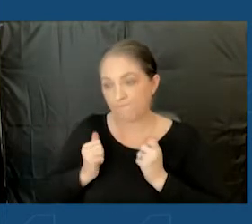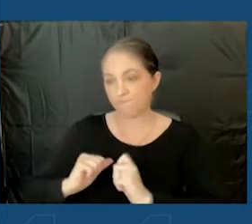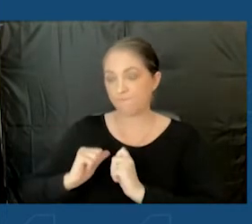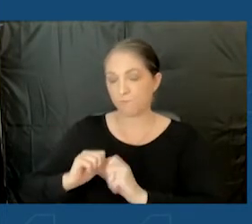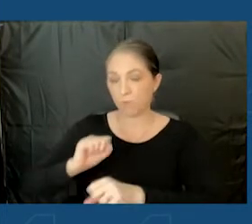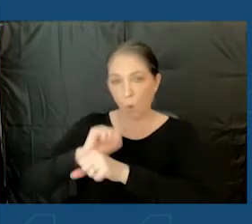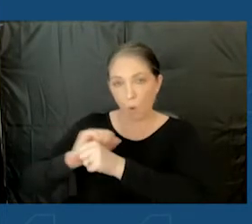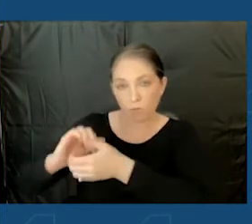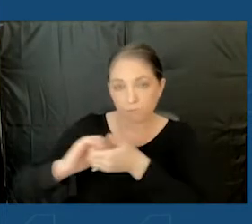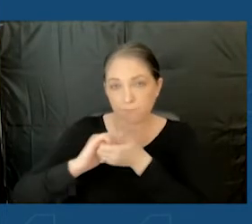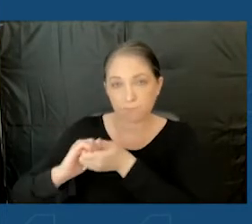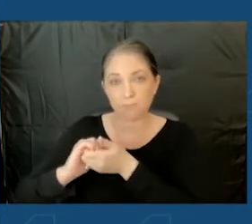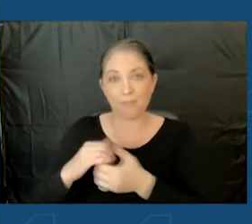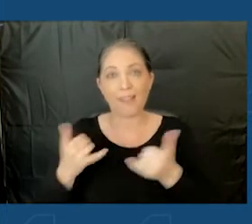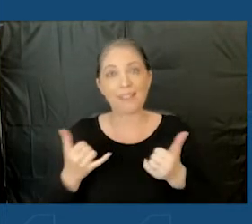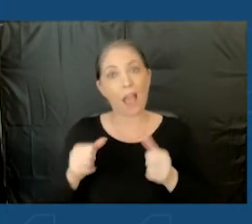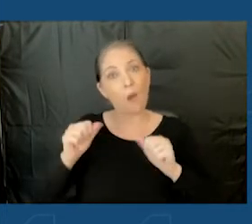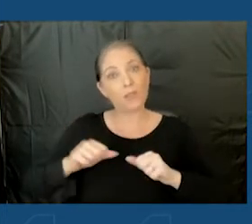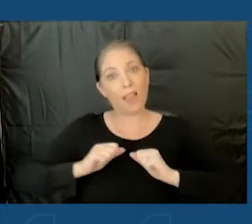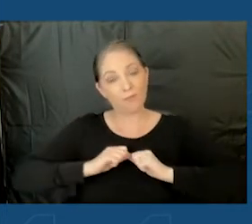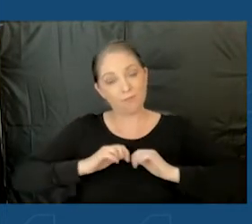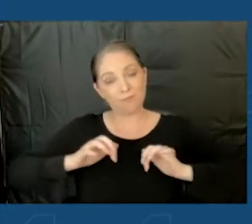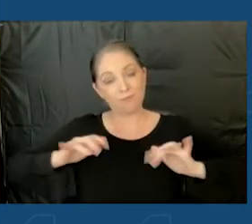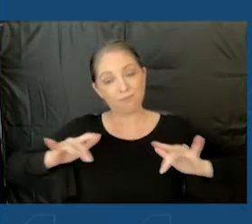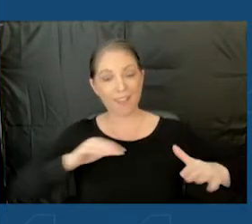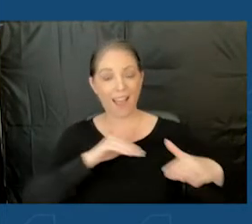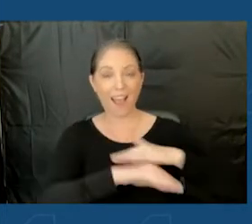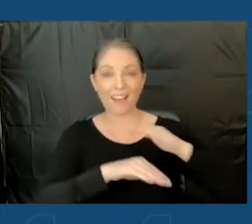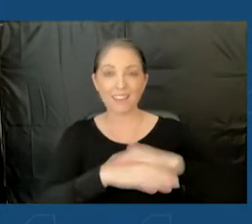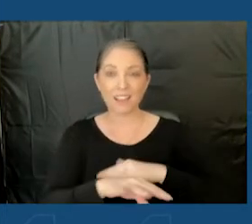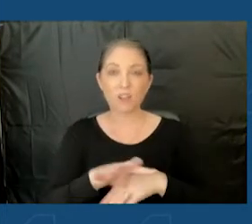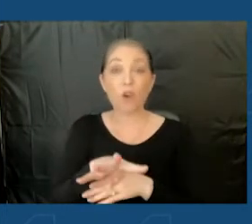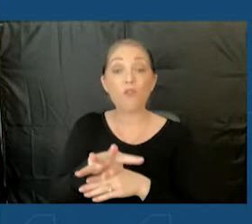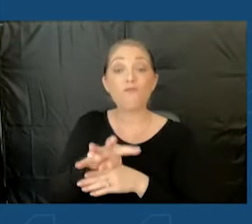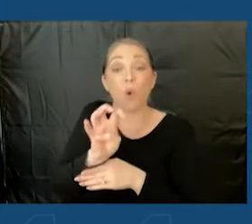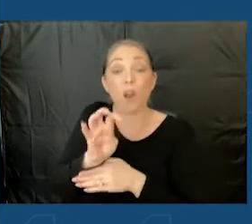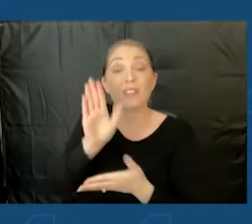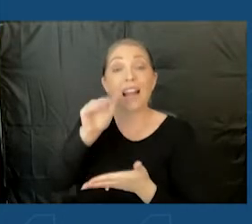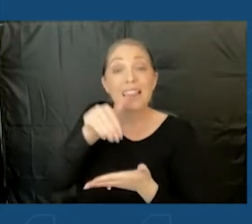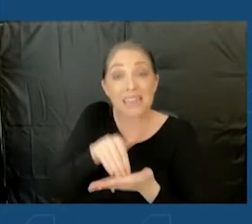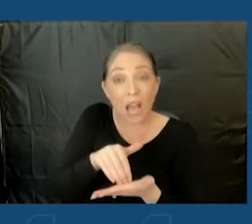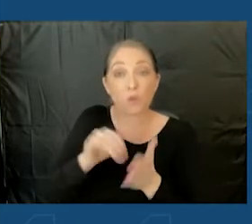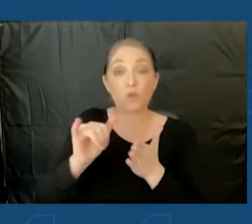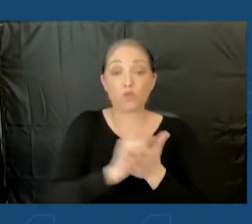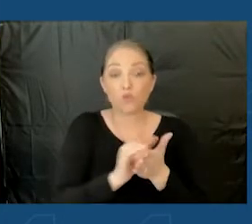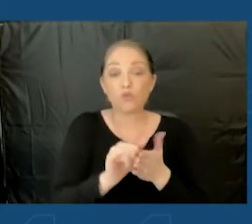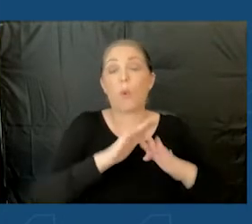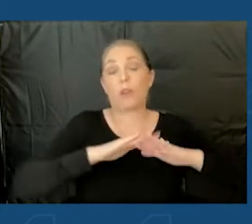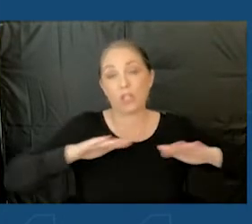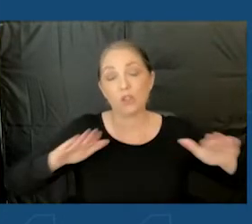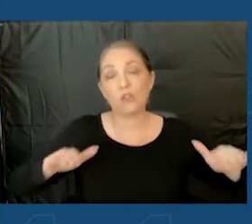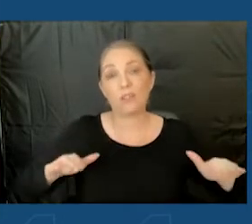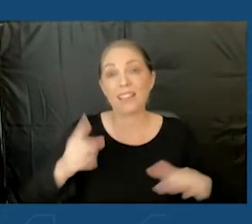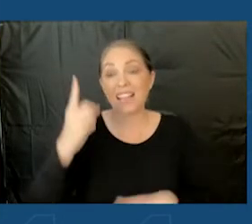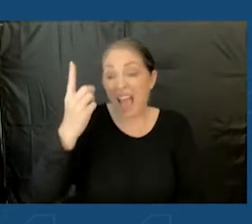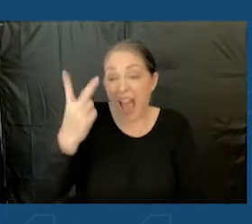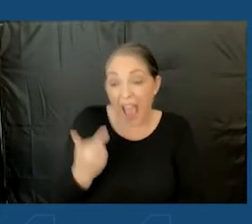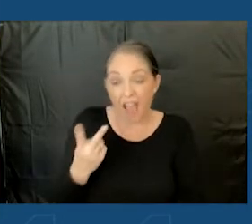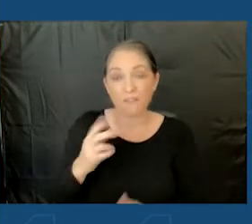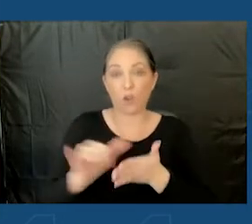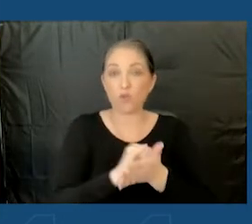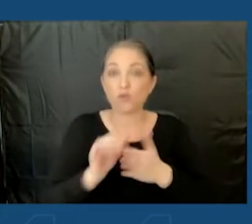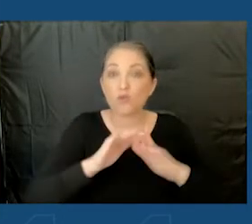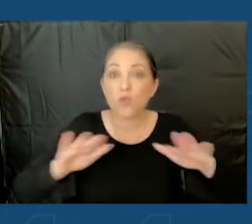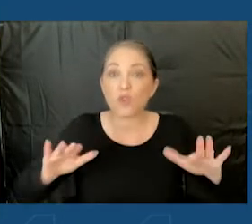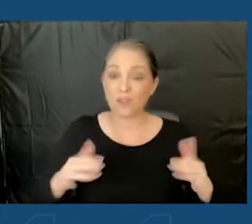now have the ability to expand access to over 400,000 New York children. That's half of New York children are now eligible for